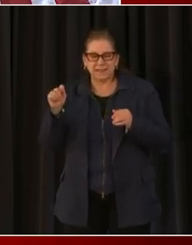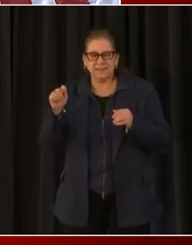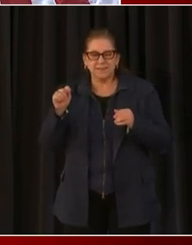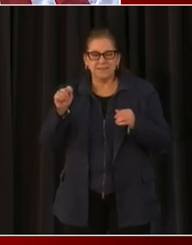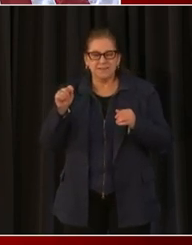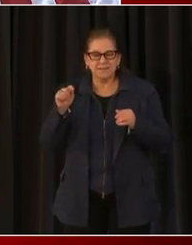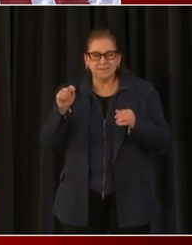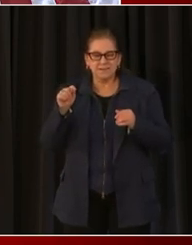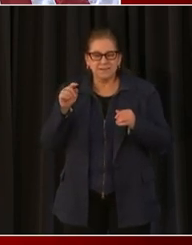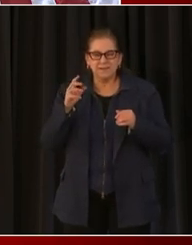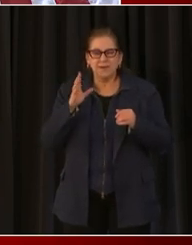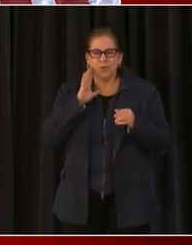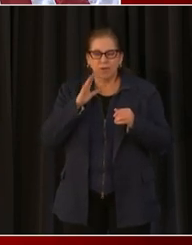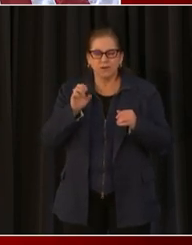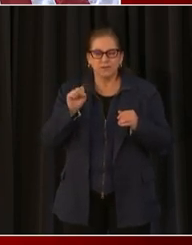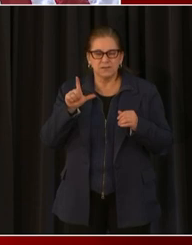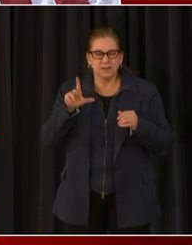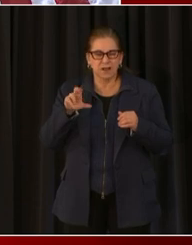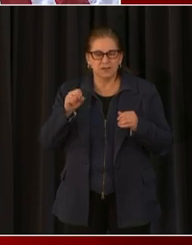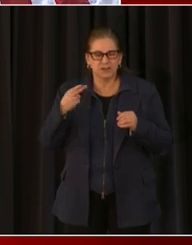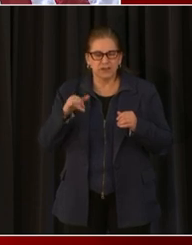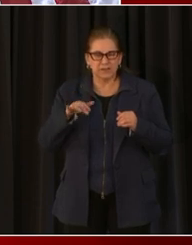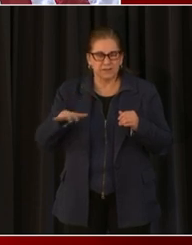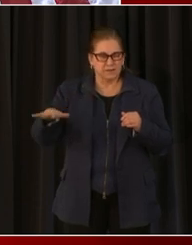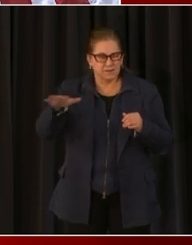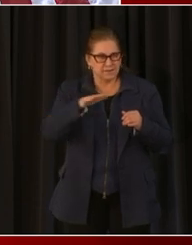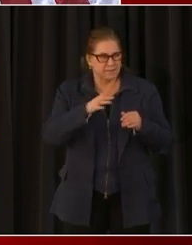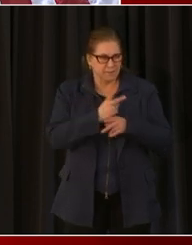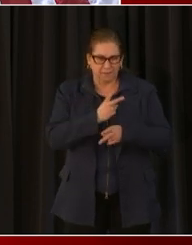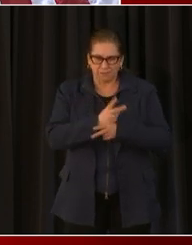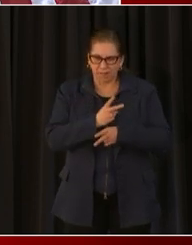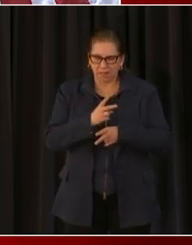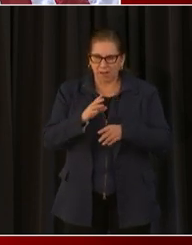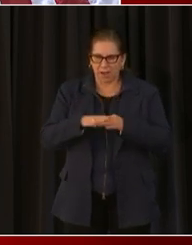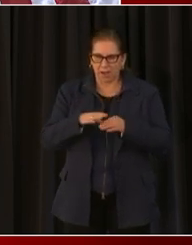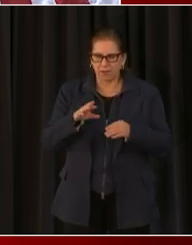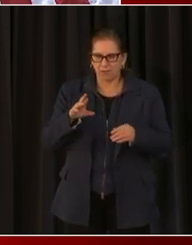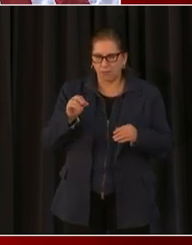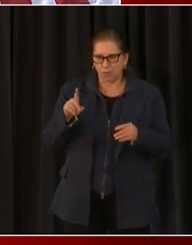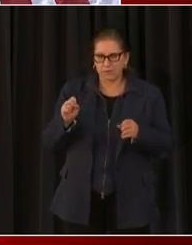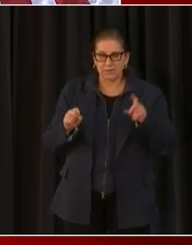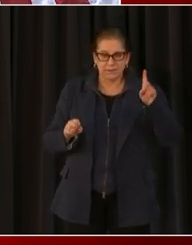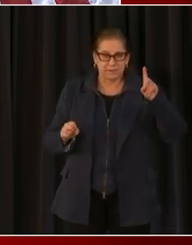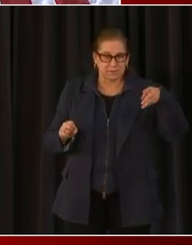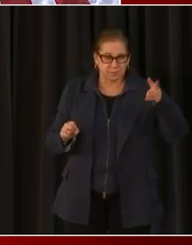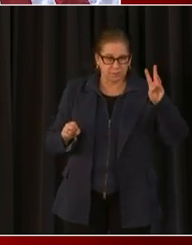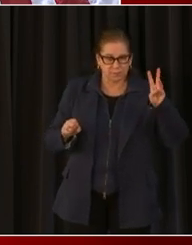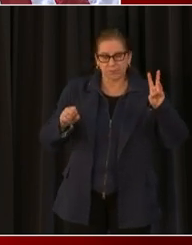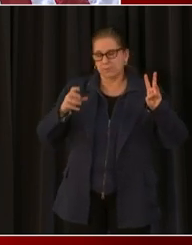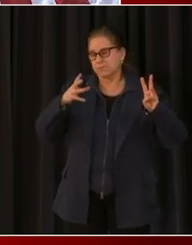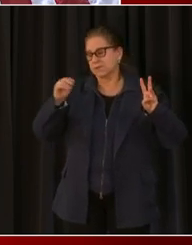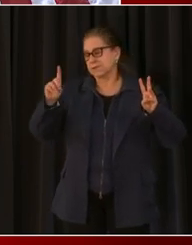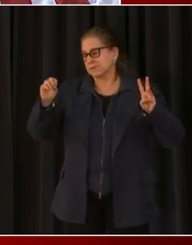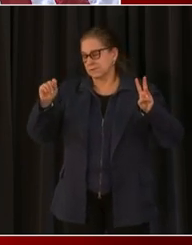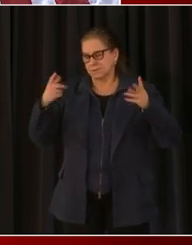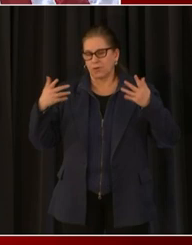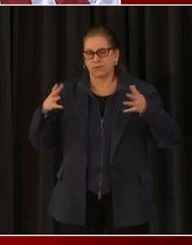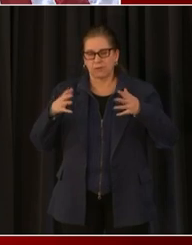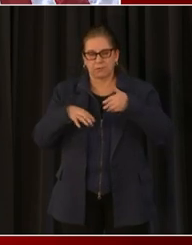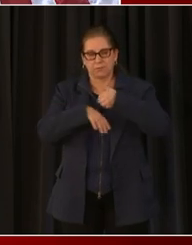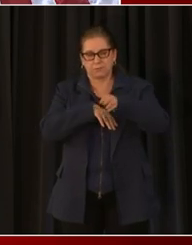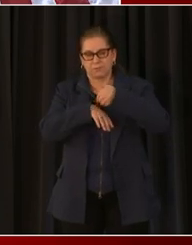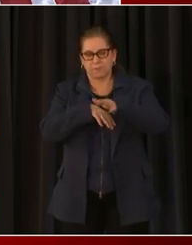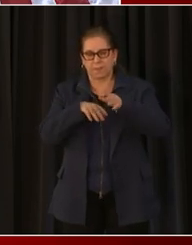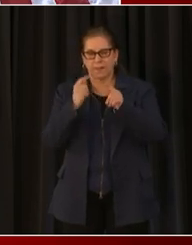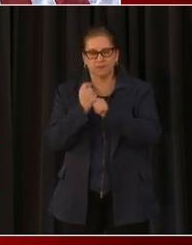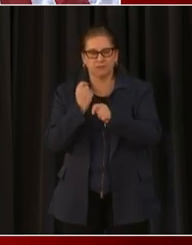some slushy conditions on the roads. They continue to be treated. There are DPW and DDOT plows out constantly treating particularly the